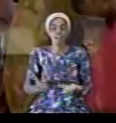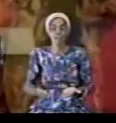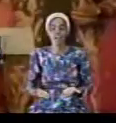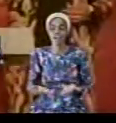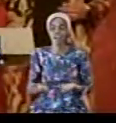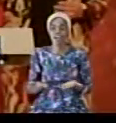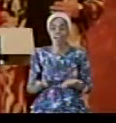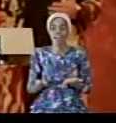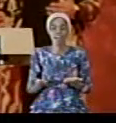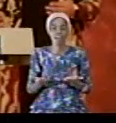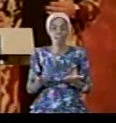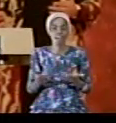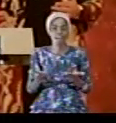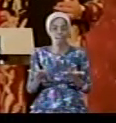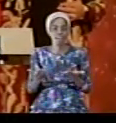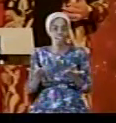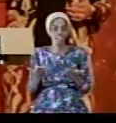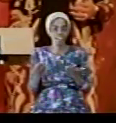praises